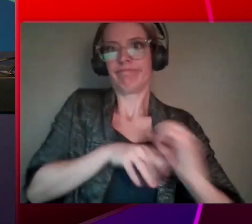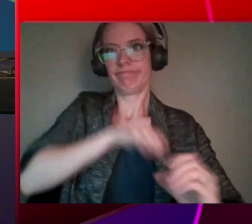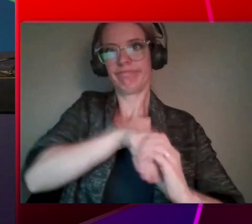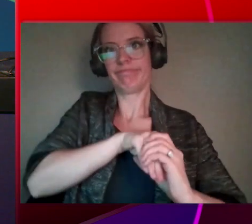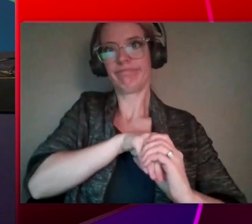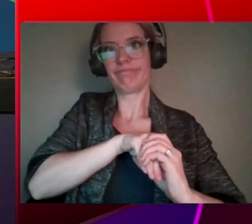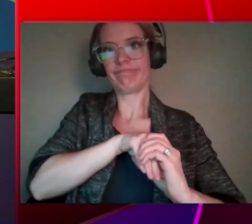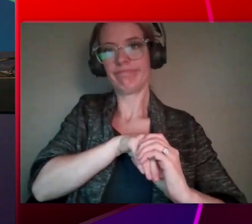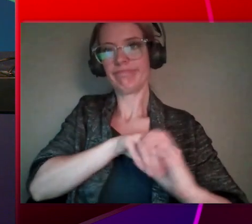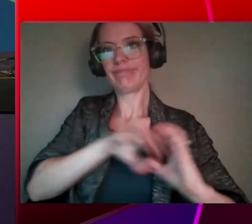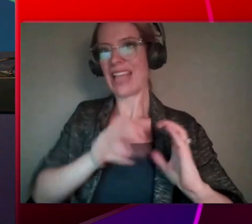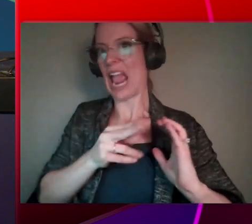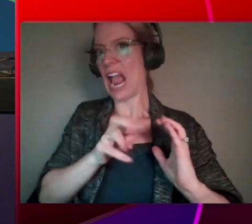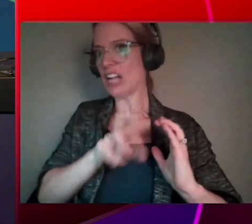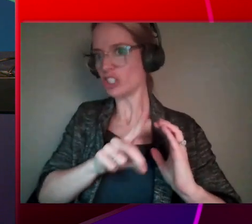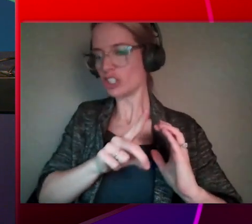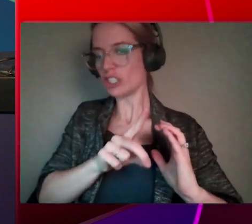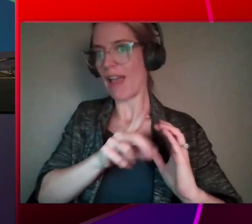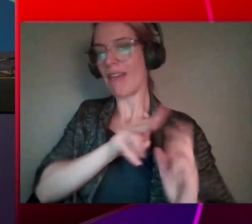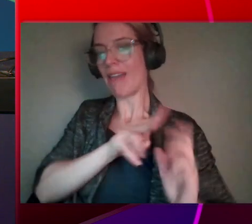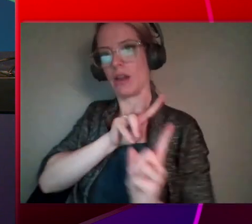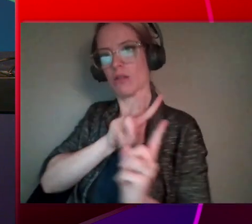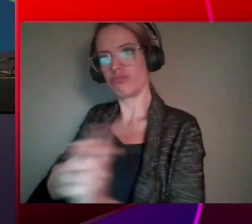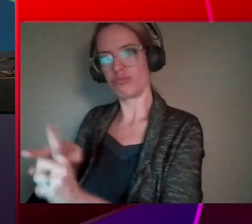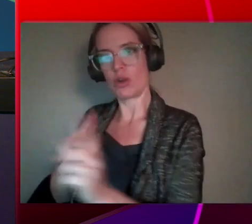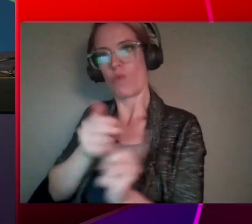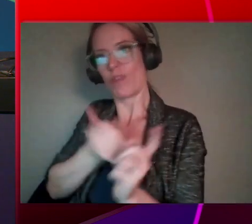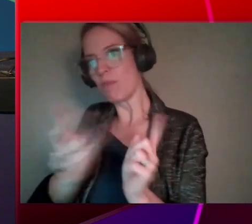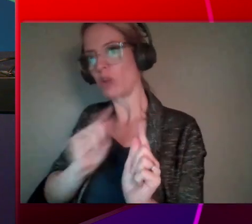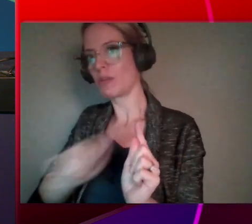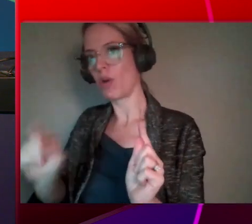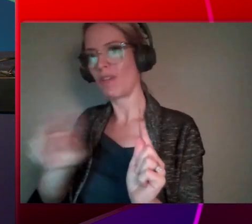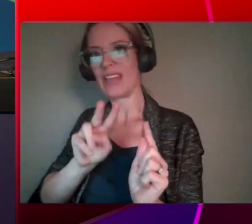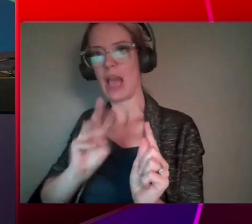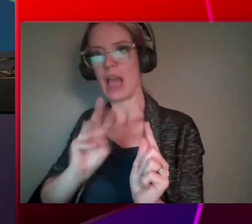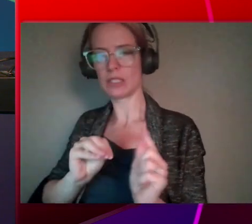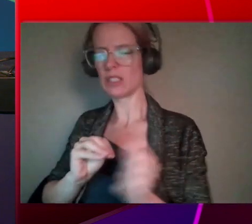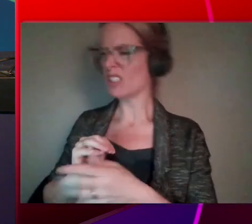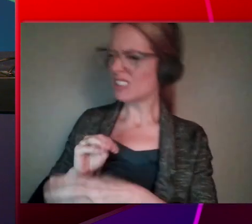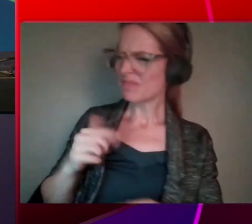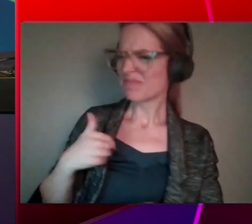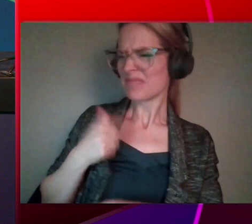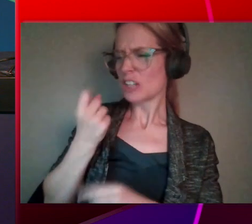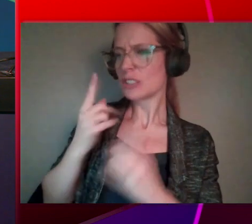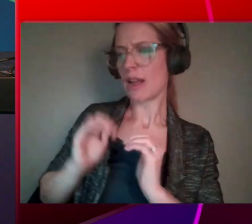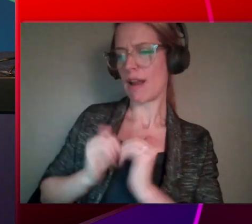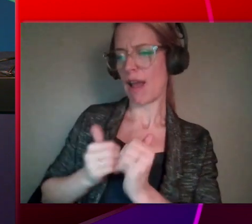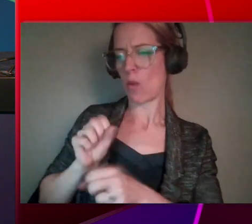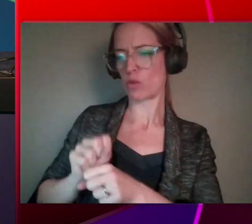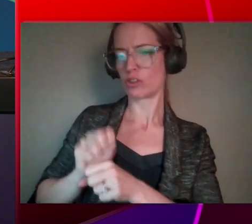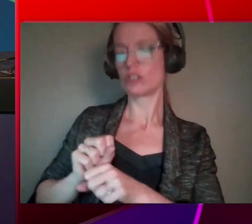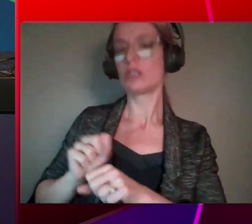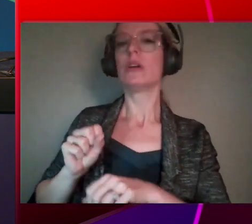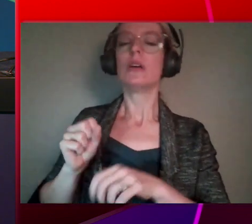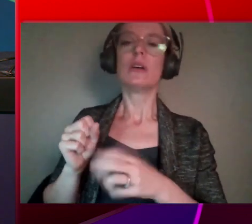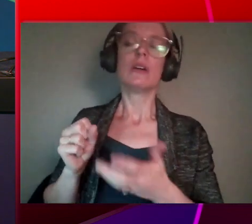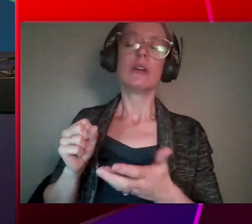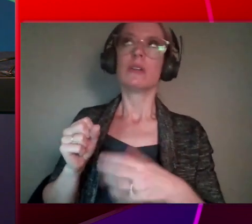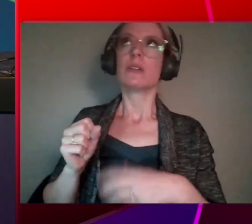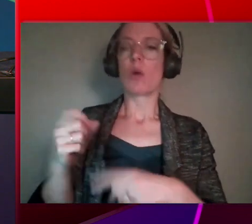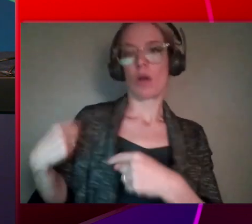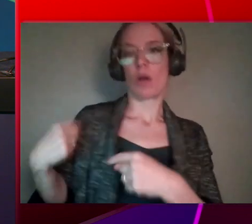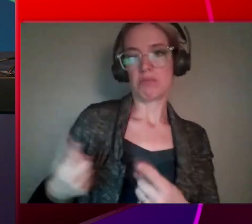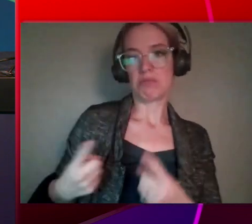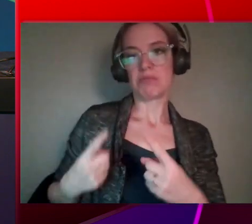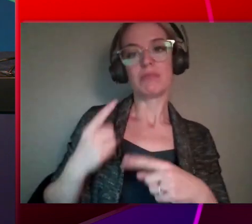that over multiple VMs. So let me make sure I understand how this is working properly. So traditionally, if I wanted to scale from 0